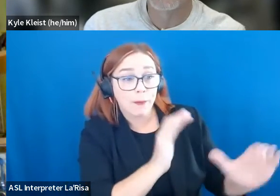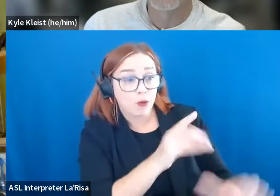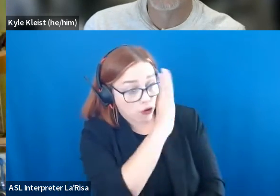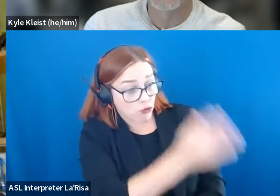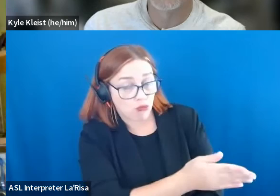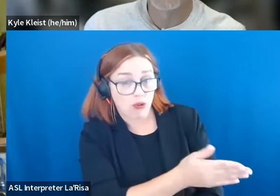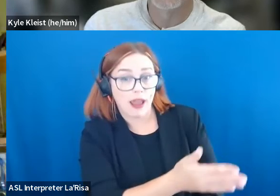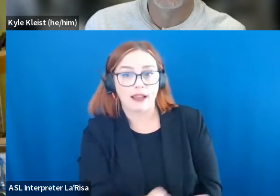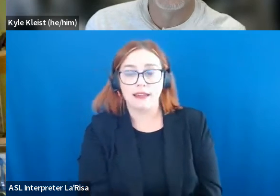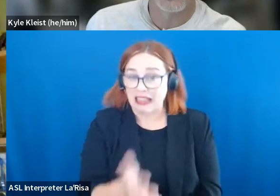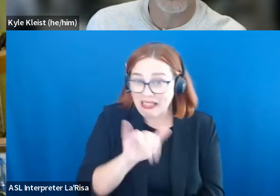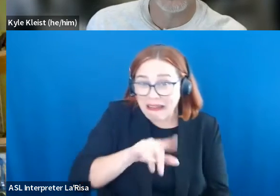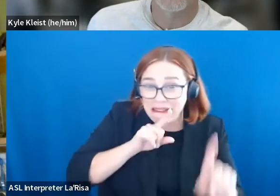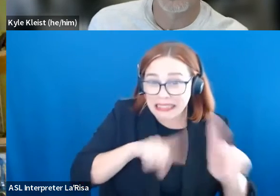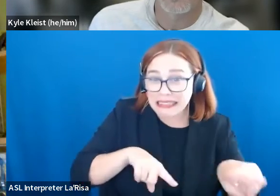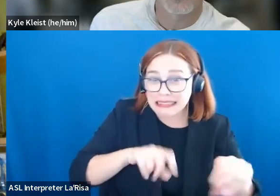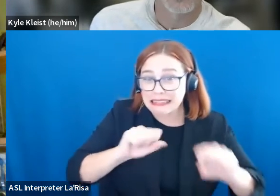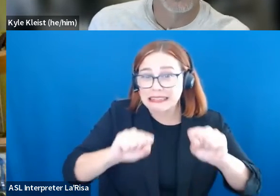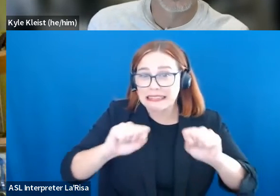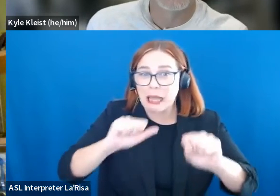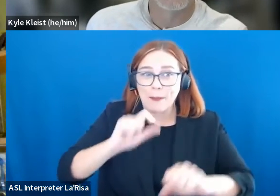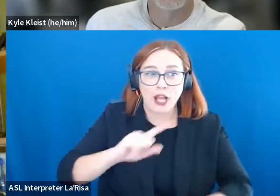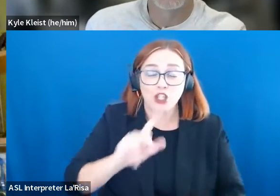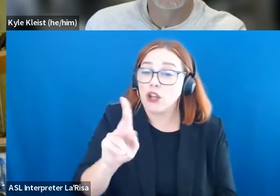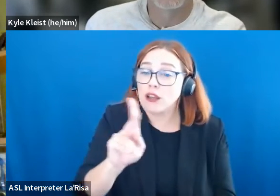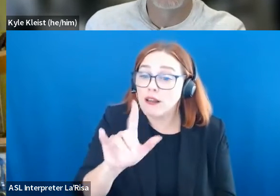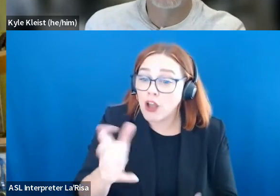I don't know if that answers the question, but Kyle, do you have something else to add?